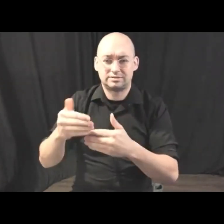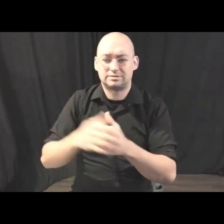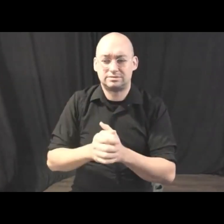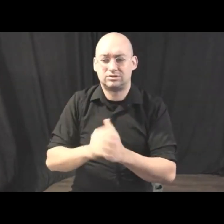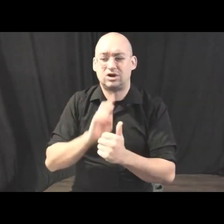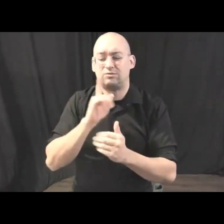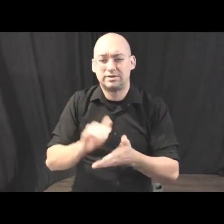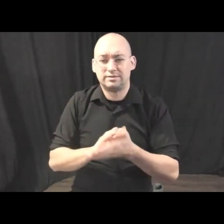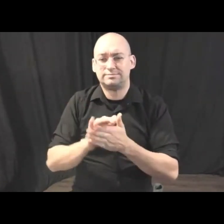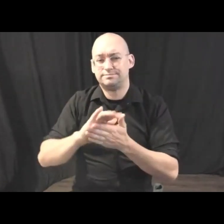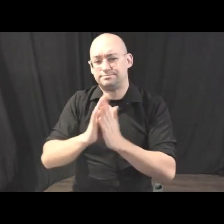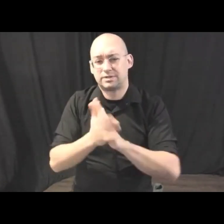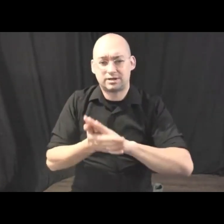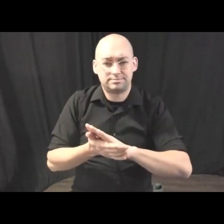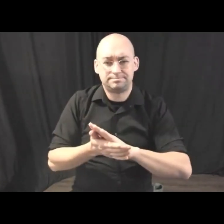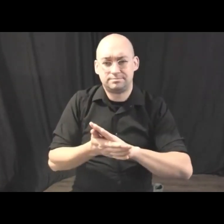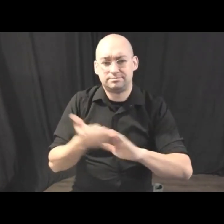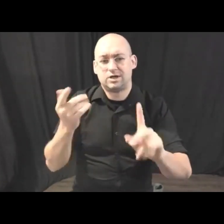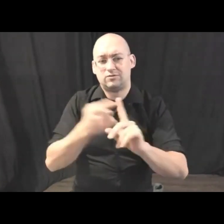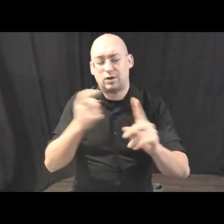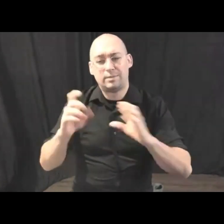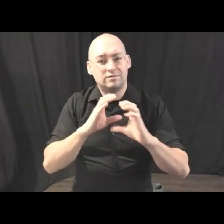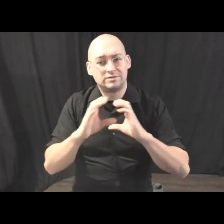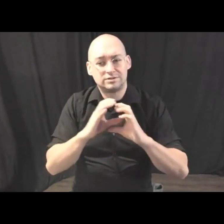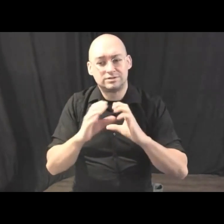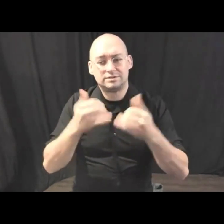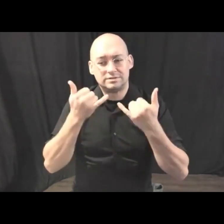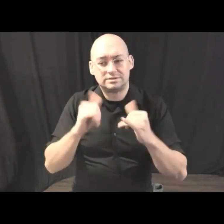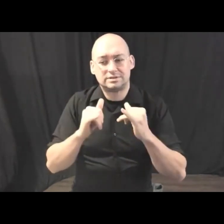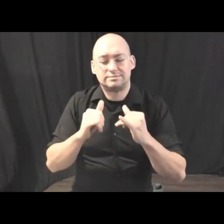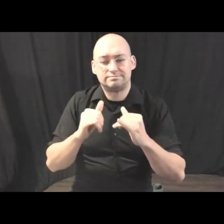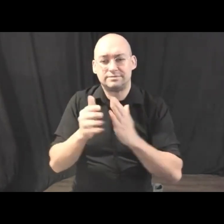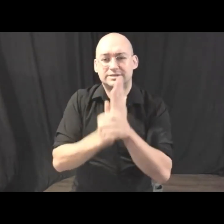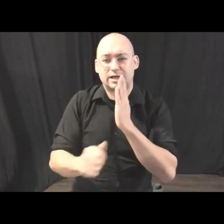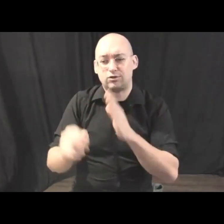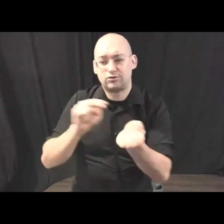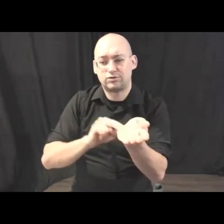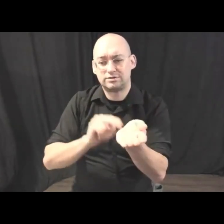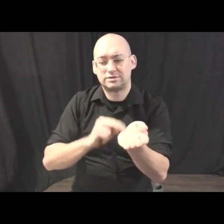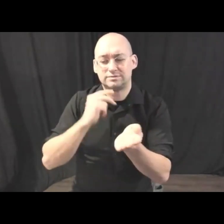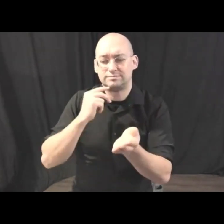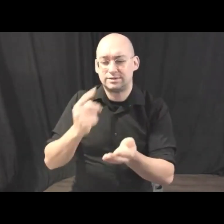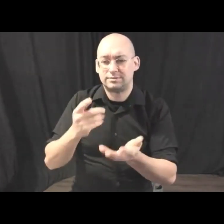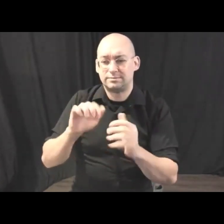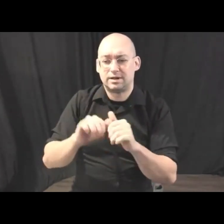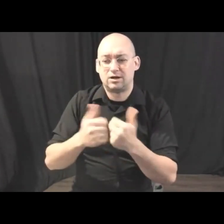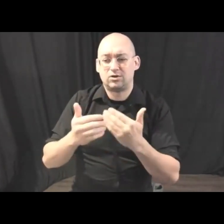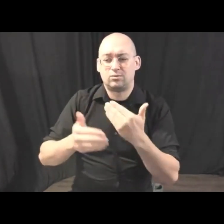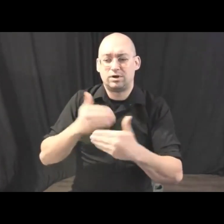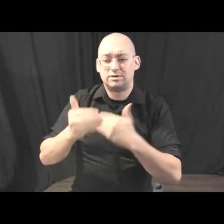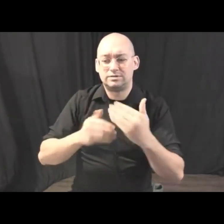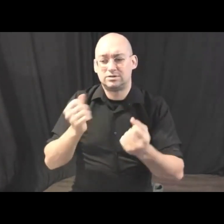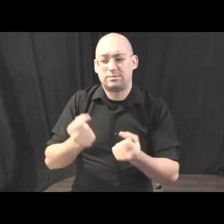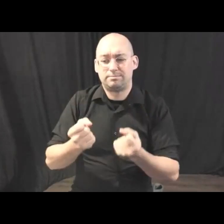into, from the conversations I was having with skilled nursing facility operators and talking, just tell me how your process was, right? When there were many being